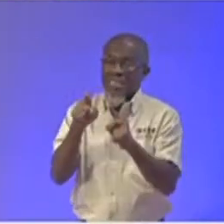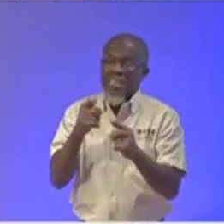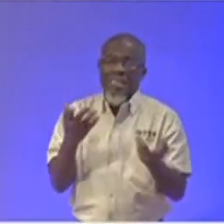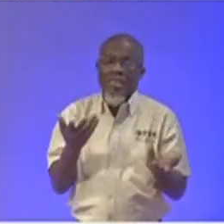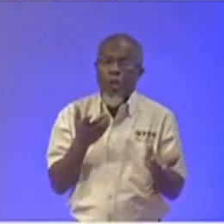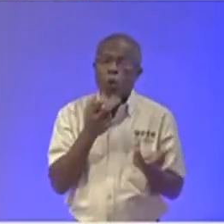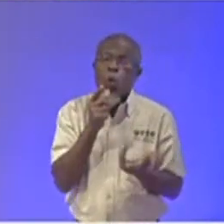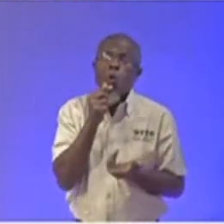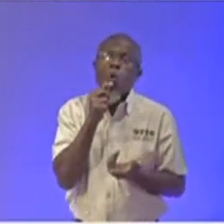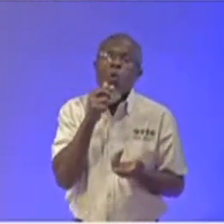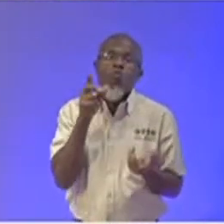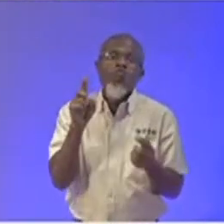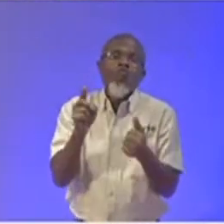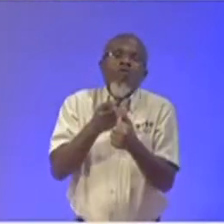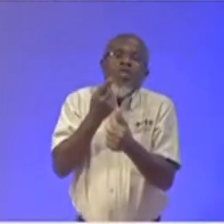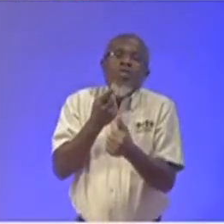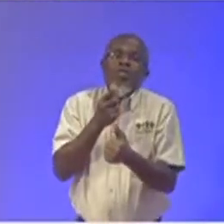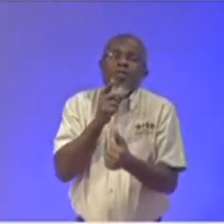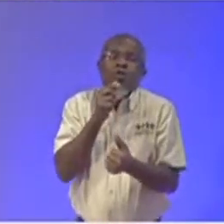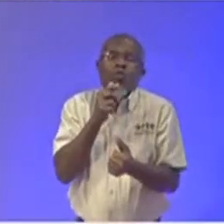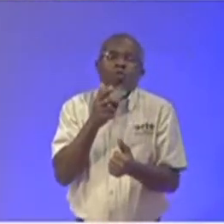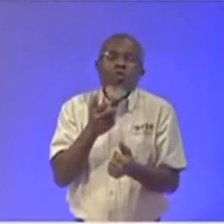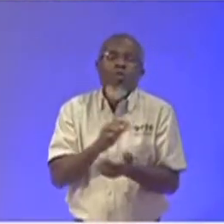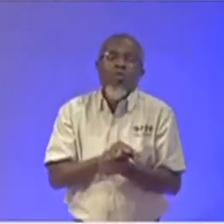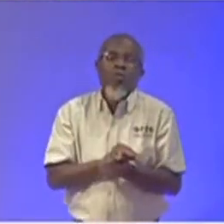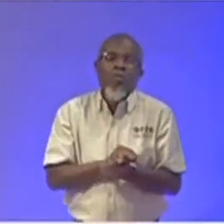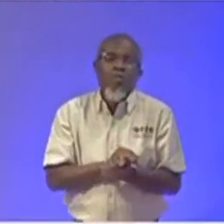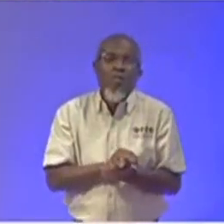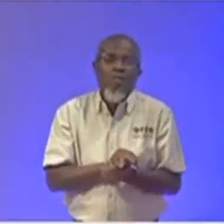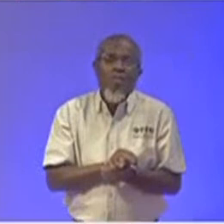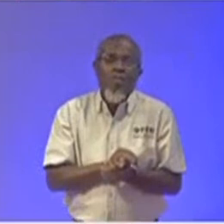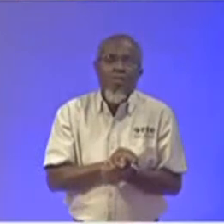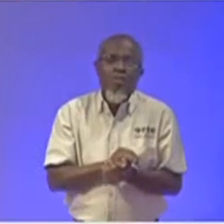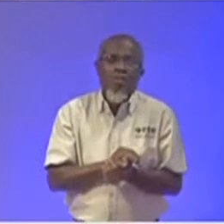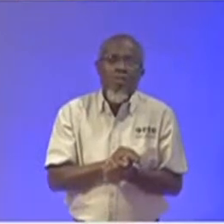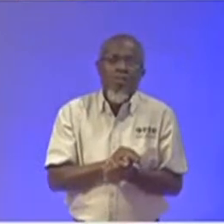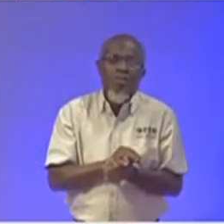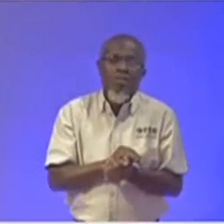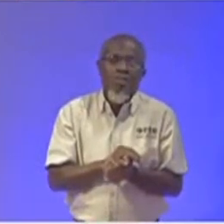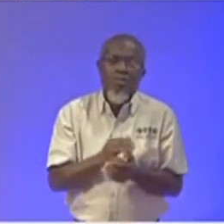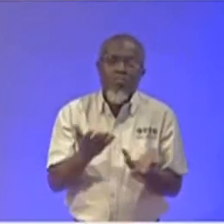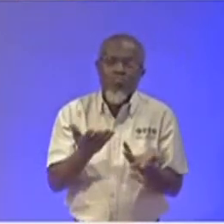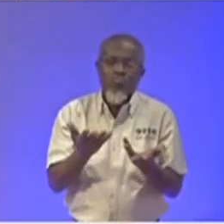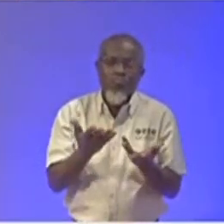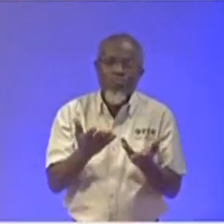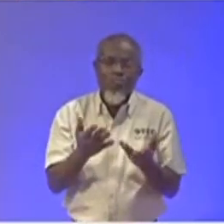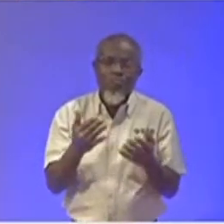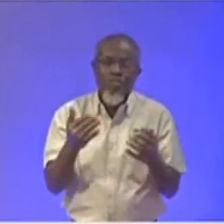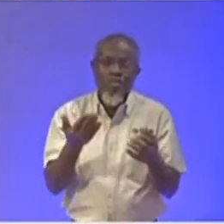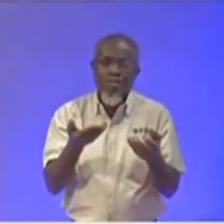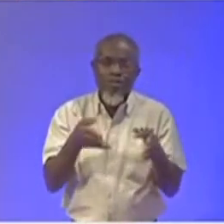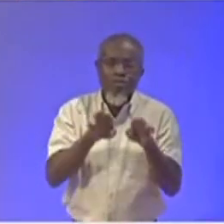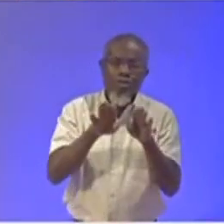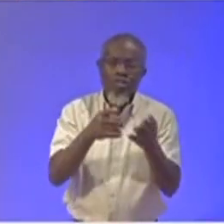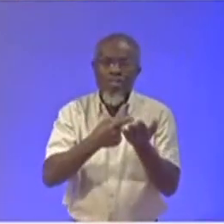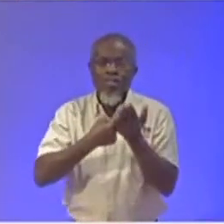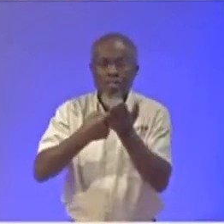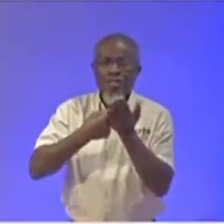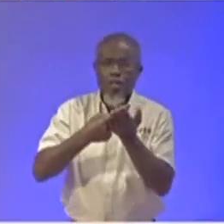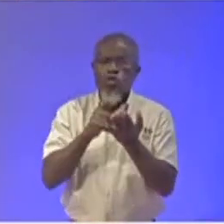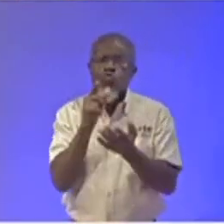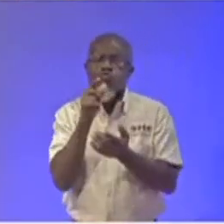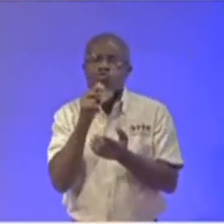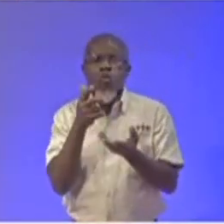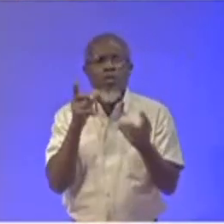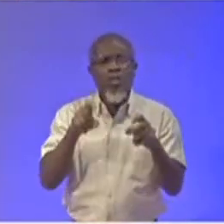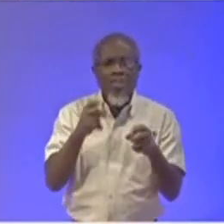who will I have first in terms of saying, okay, well, wrapping up the argument, these are things we want to see, these are the people we need to